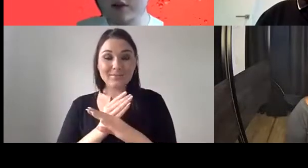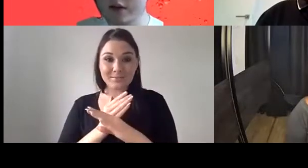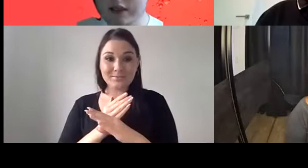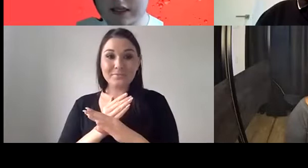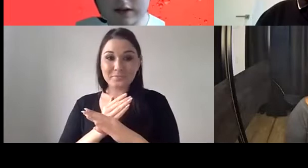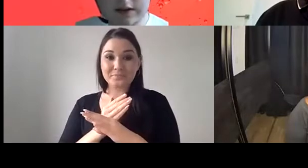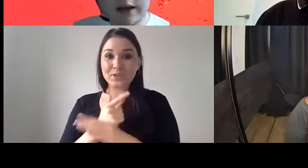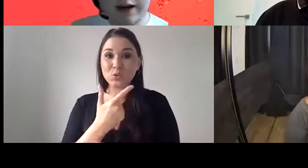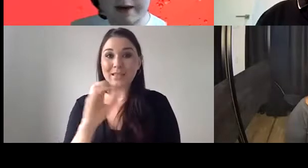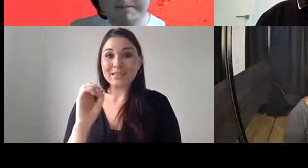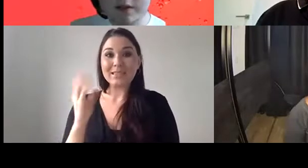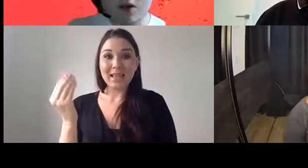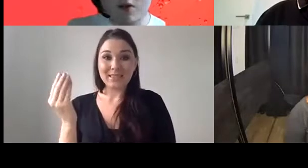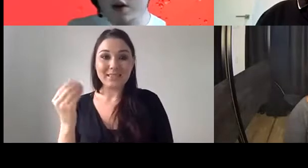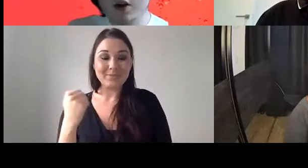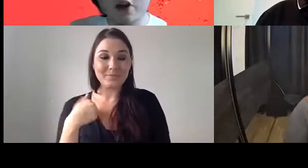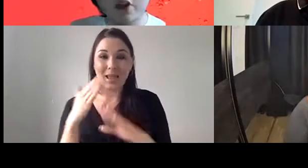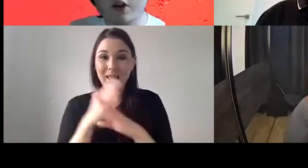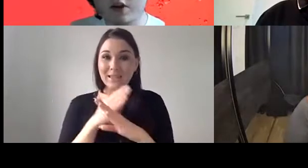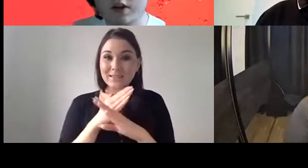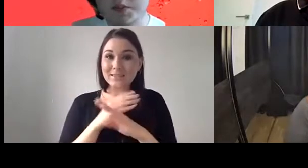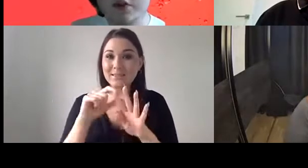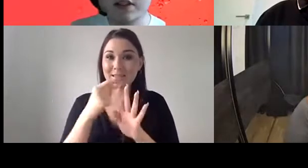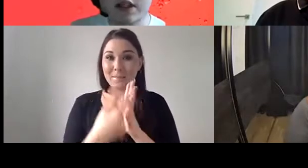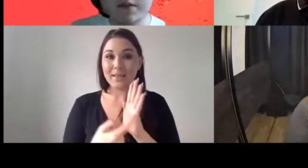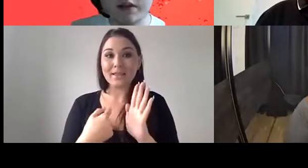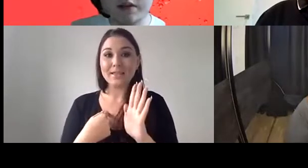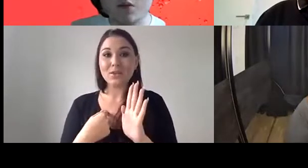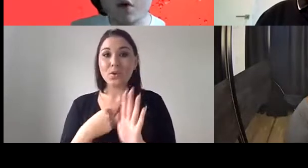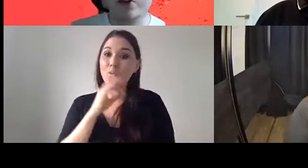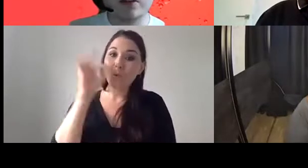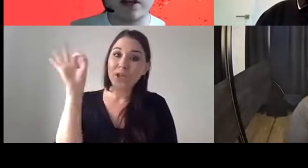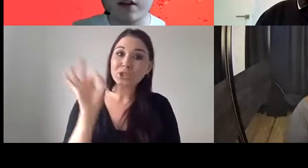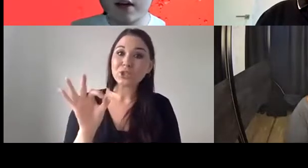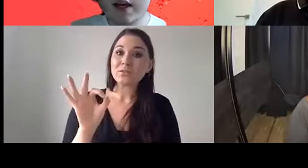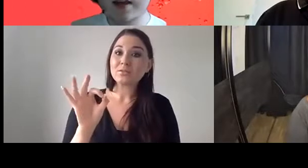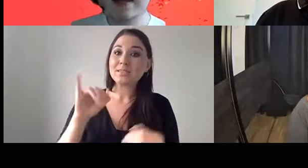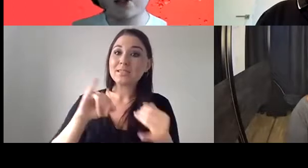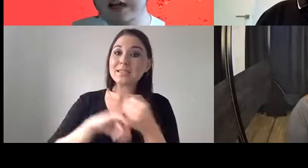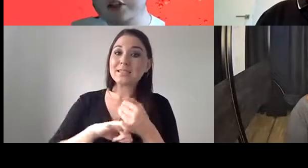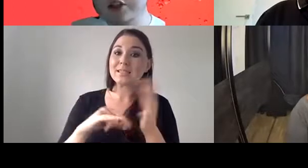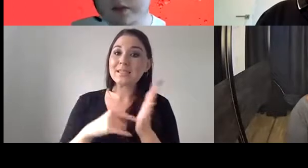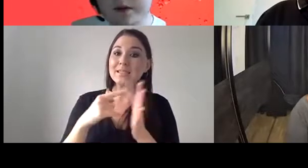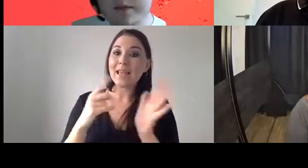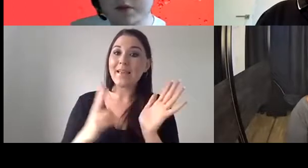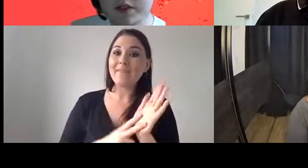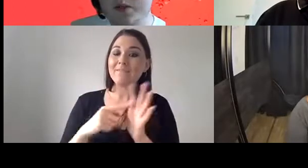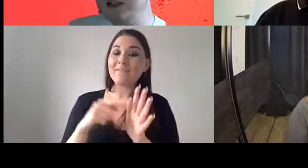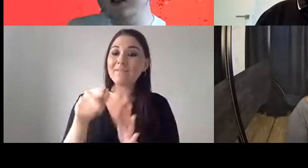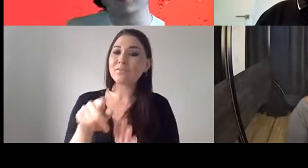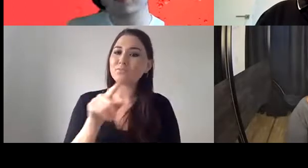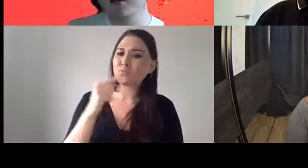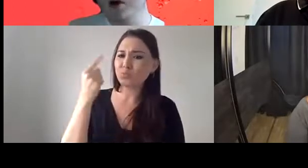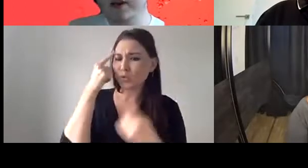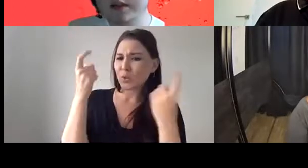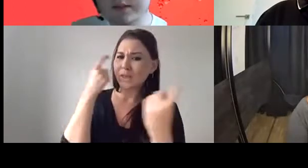in 2019. So a question I'd like to pose to Steve is, what would you say the hidden challenges of invisible disabilities